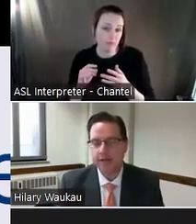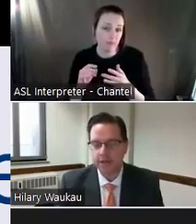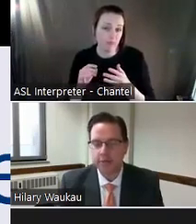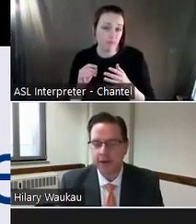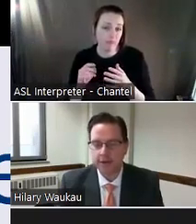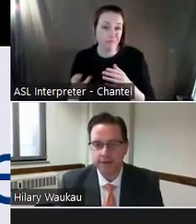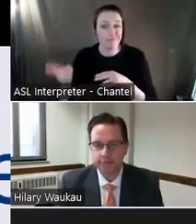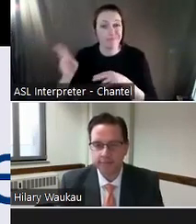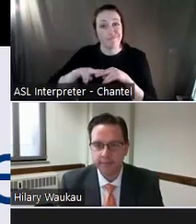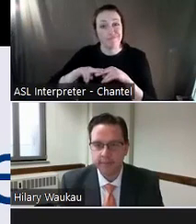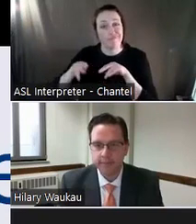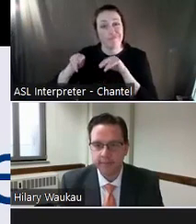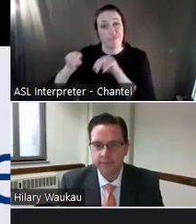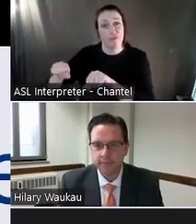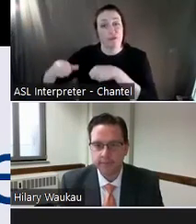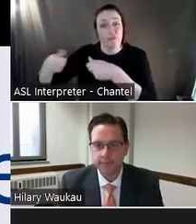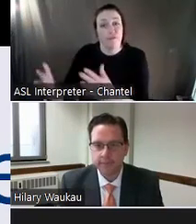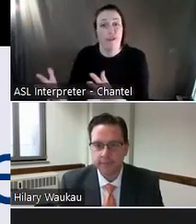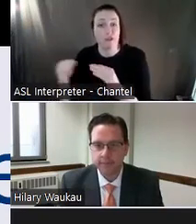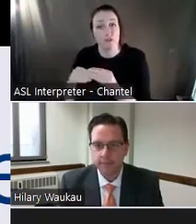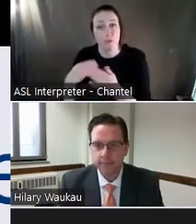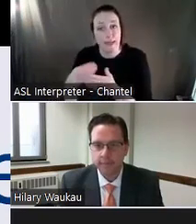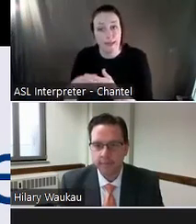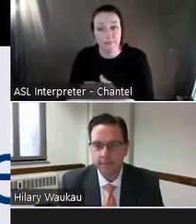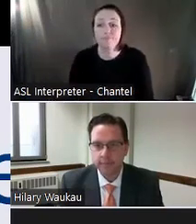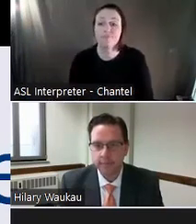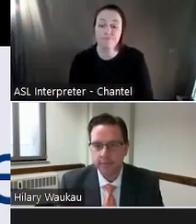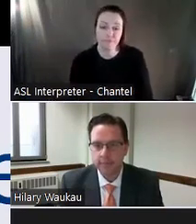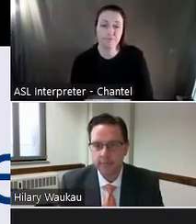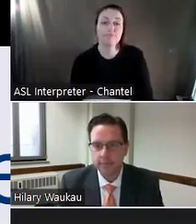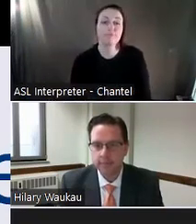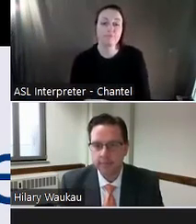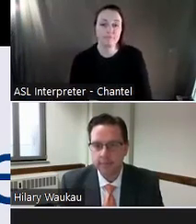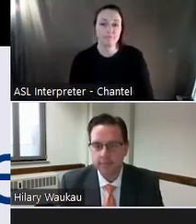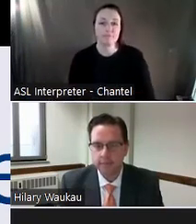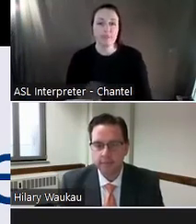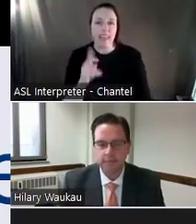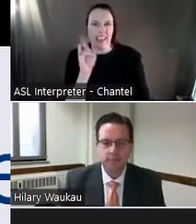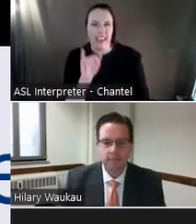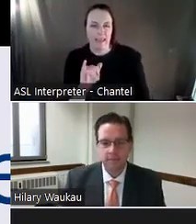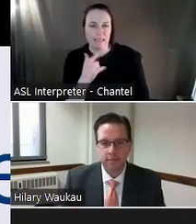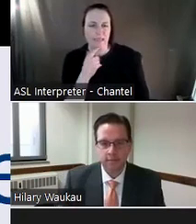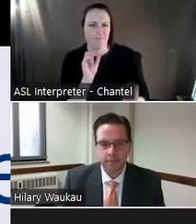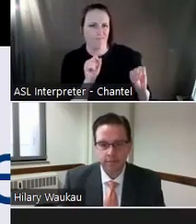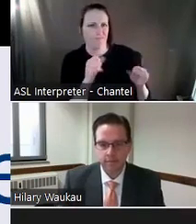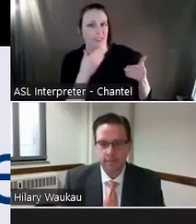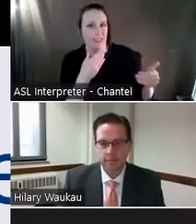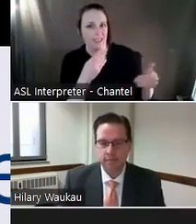the increases to providers. Right. Thanks, HJ. Let me talk about that for a little